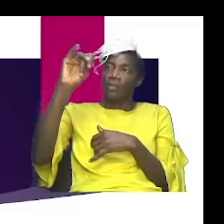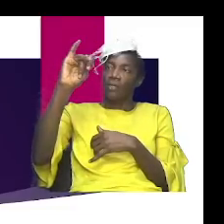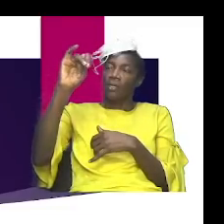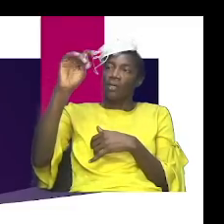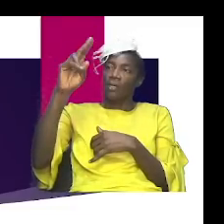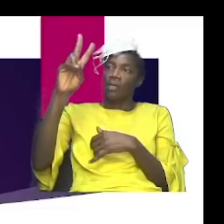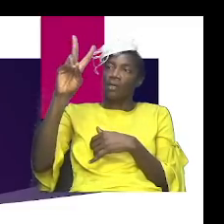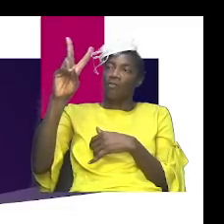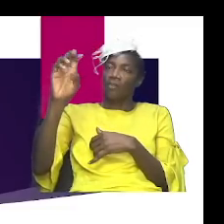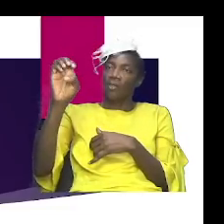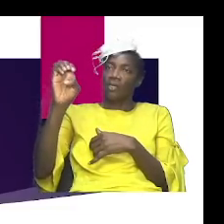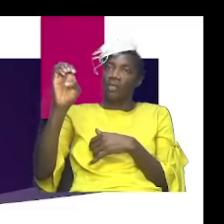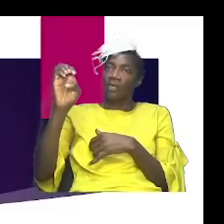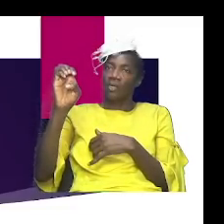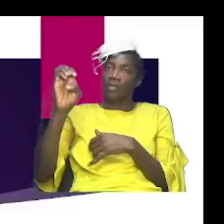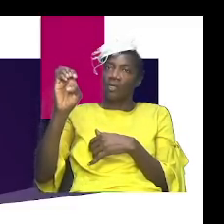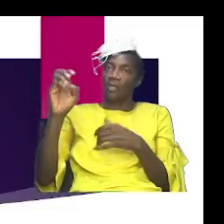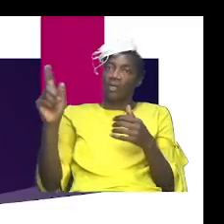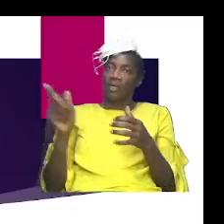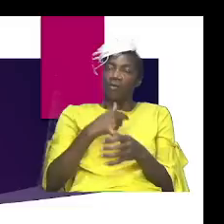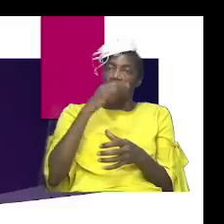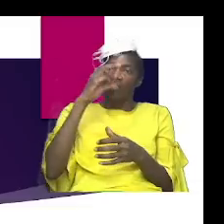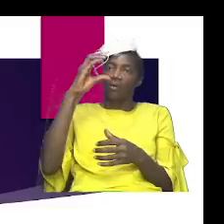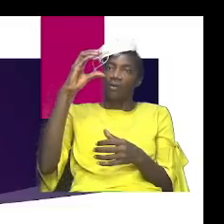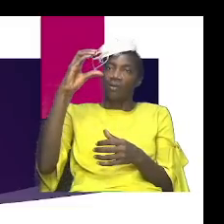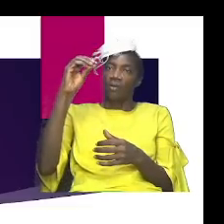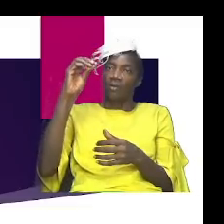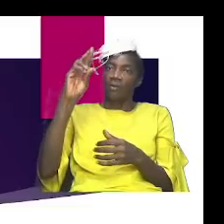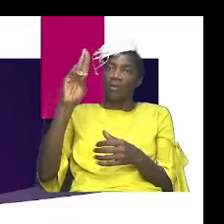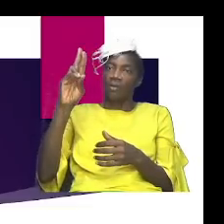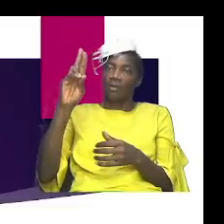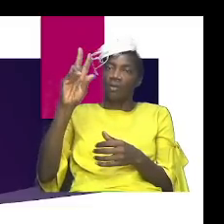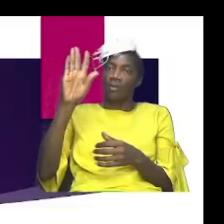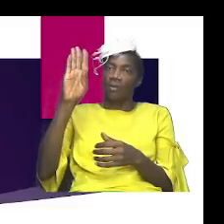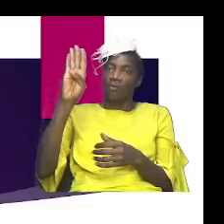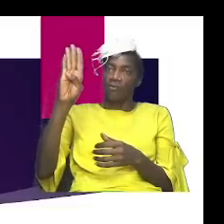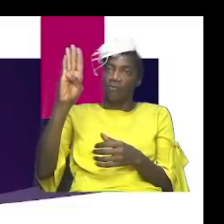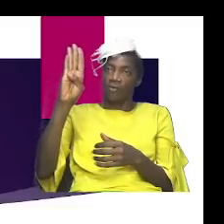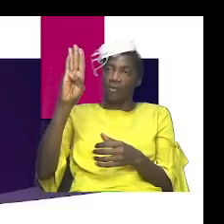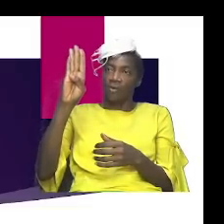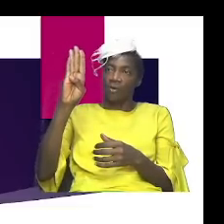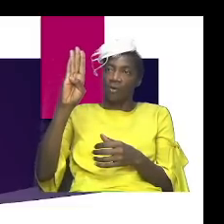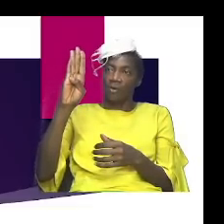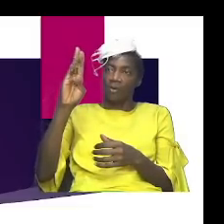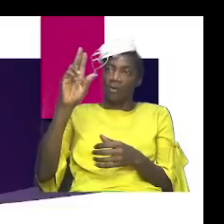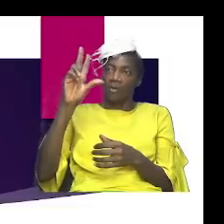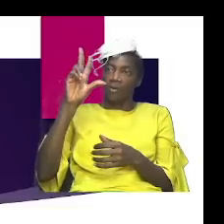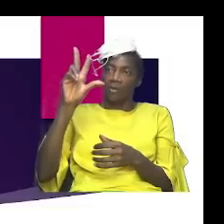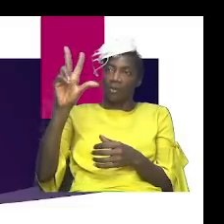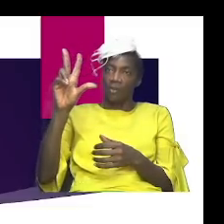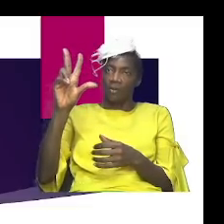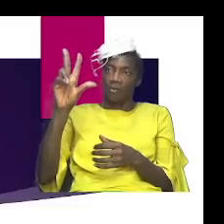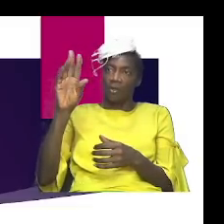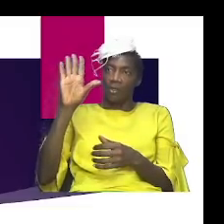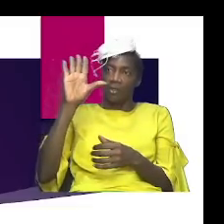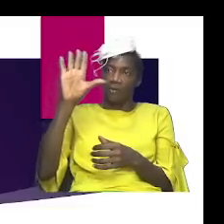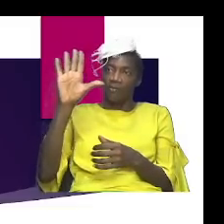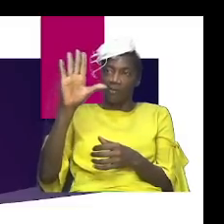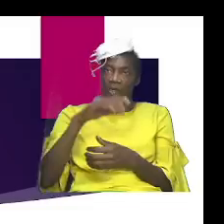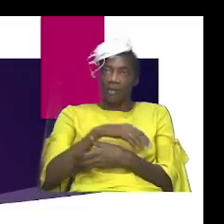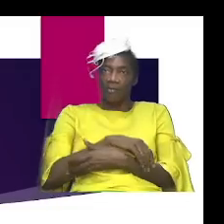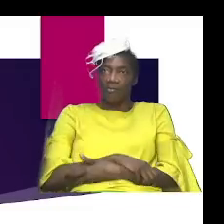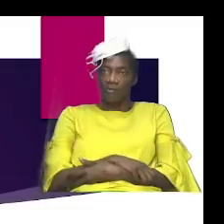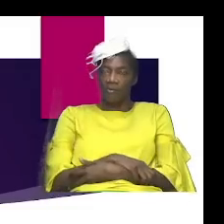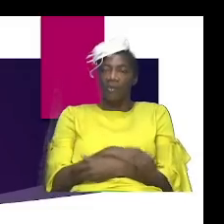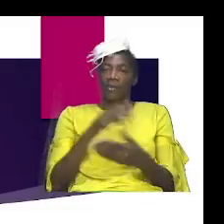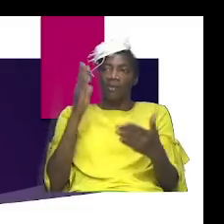read that scripture also, 1 Corinthians 4:35. We won't go into it now, but we, you know, the time is up on us. And we must